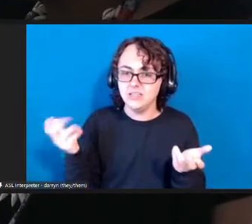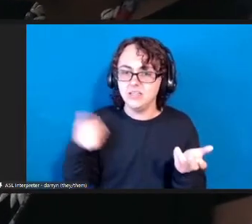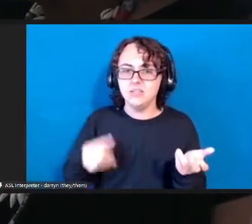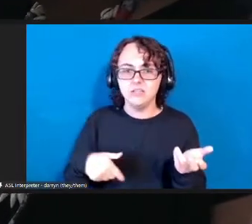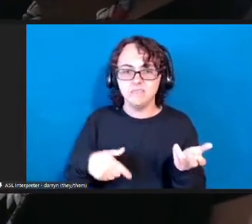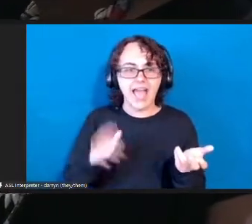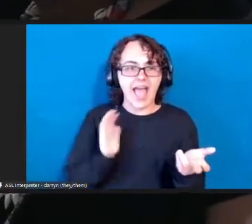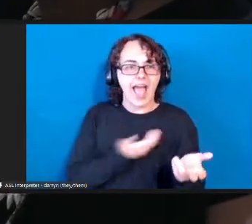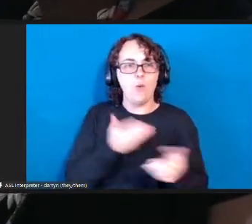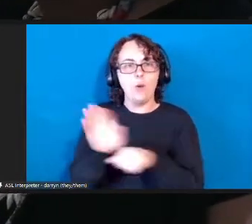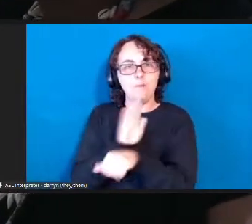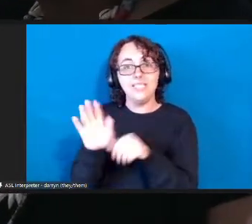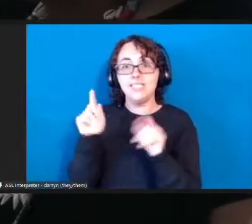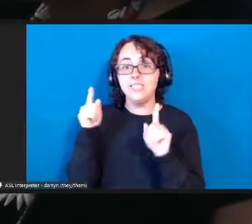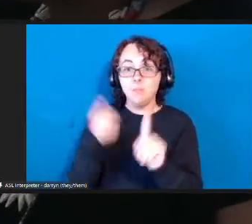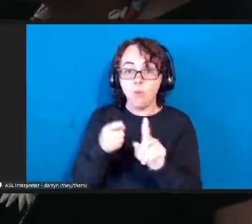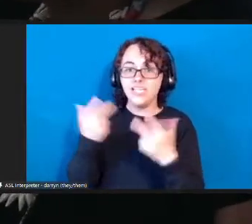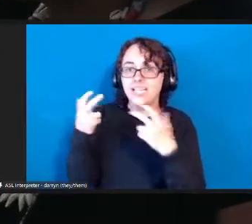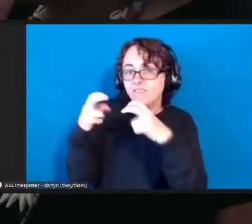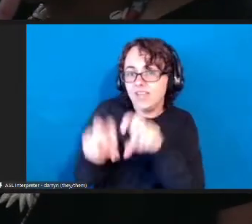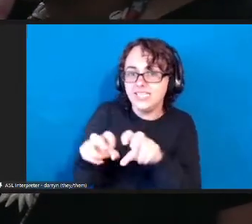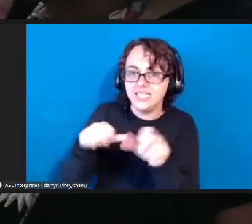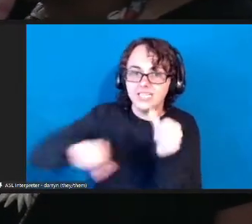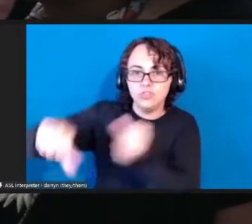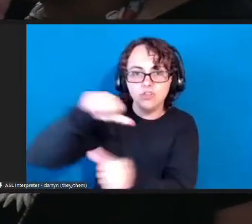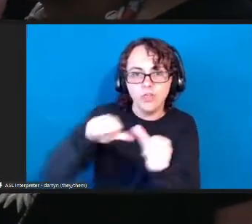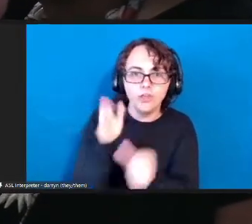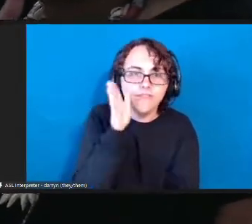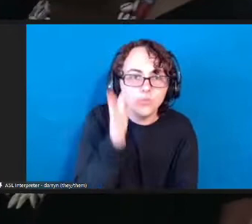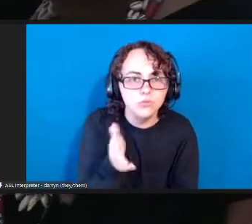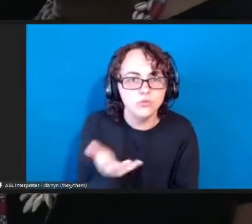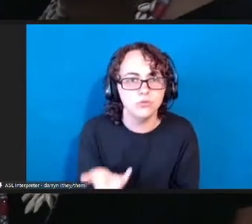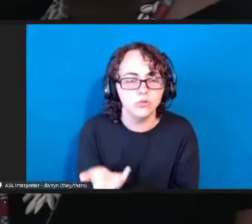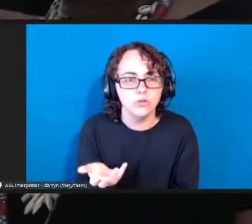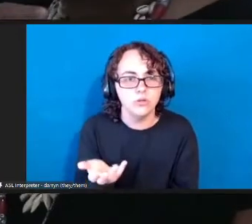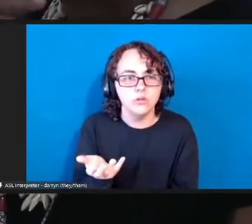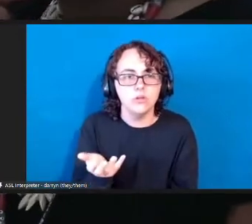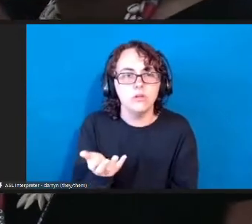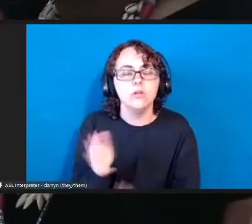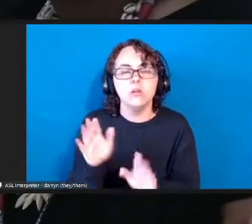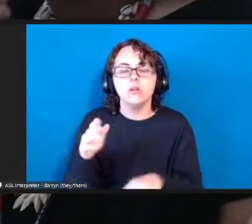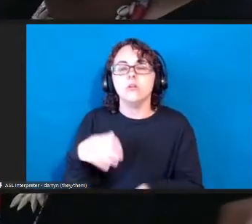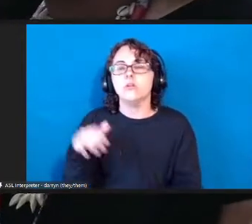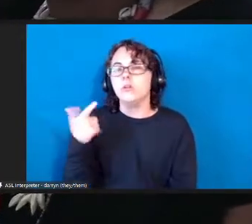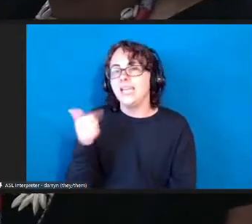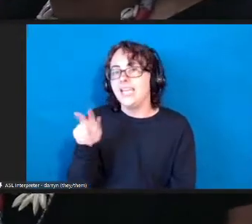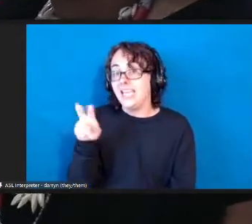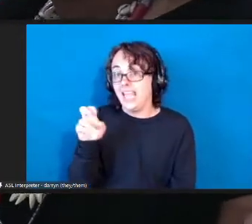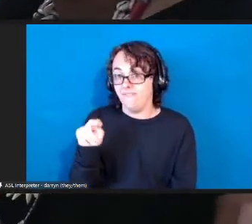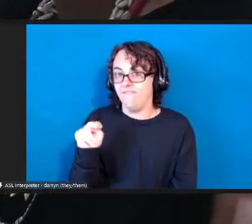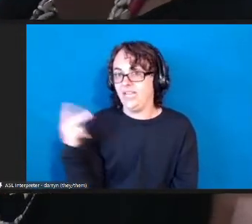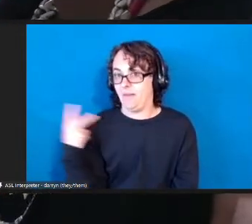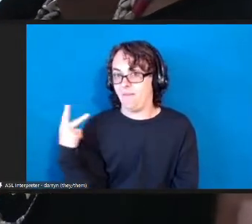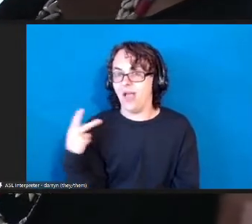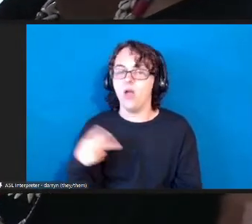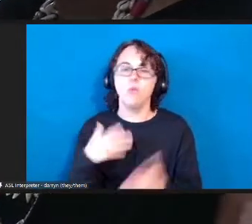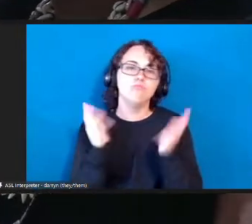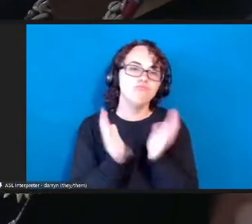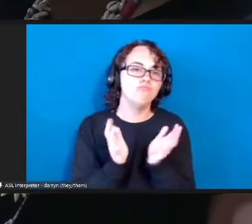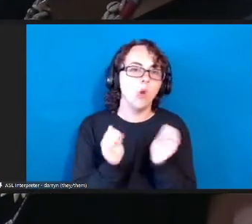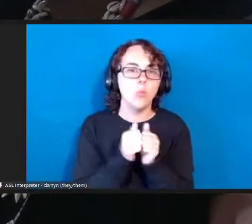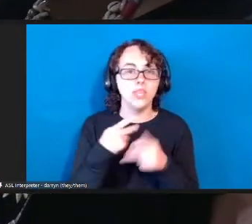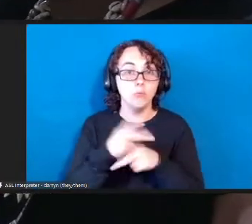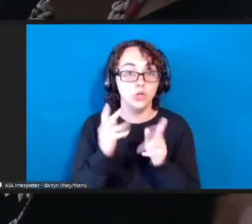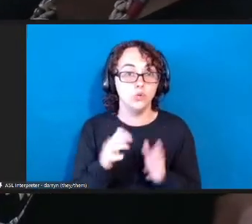the future of each other. And, we were meeting a writer, Gaven and I were talking to a producer yesterday, who said, you know